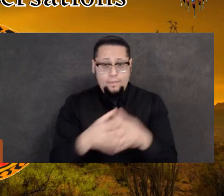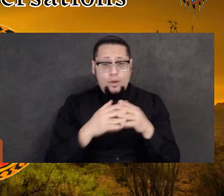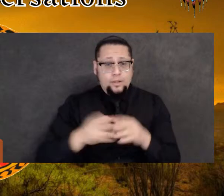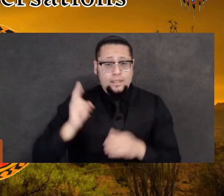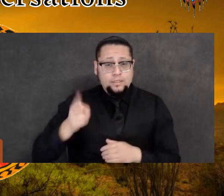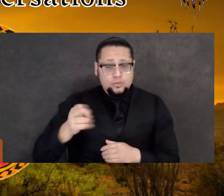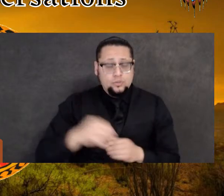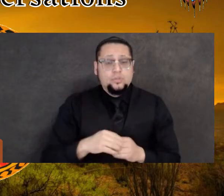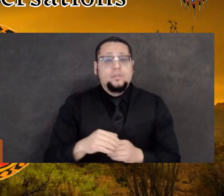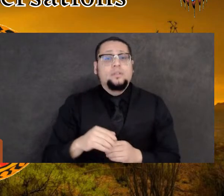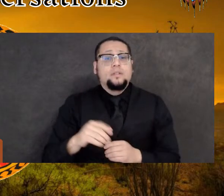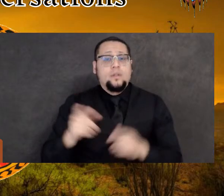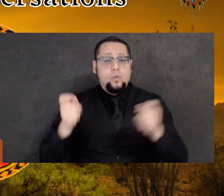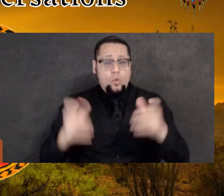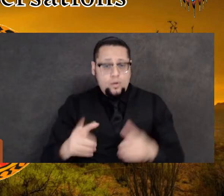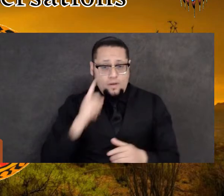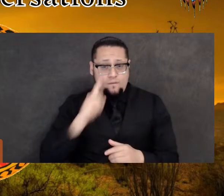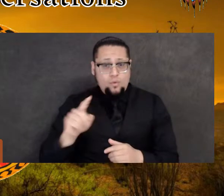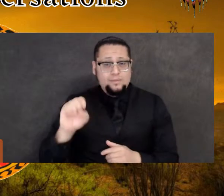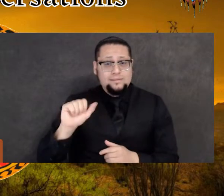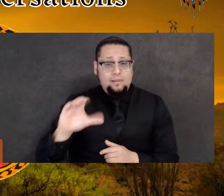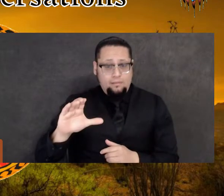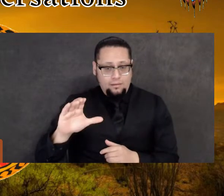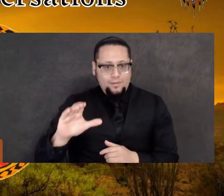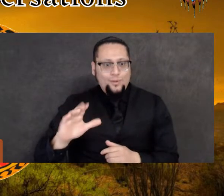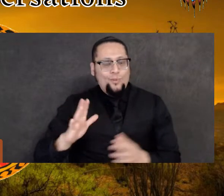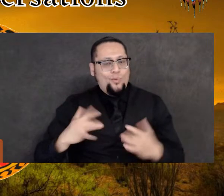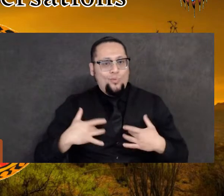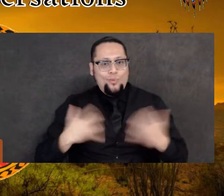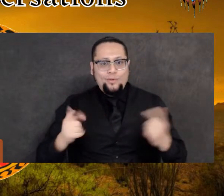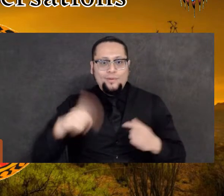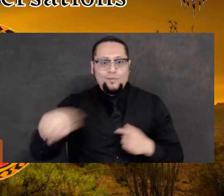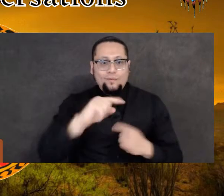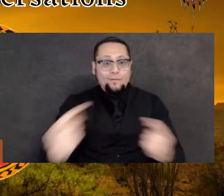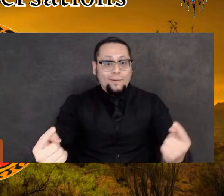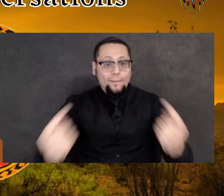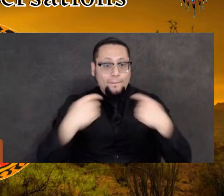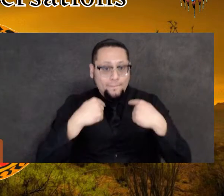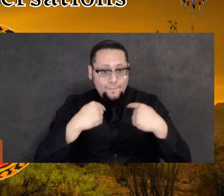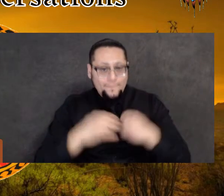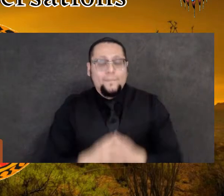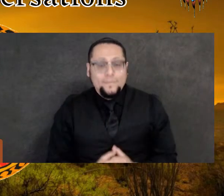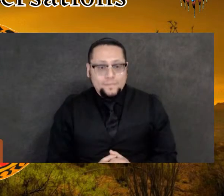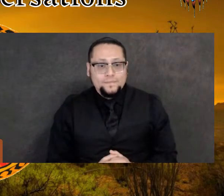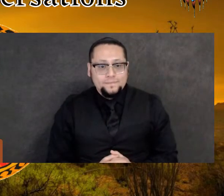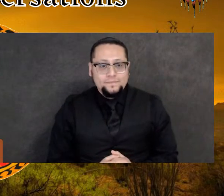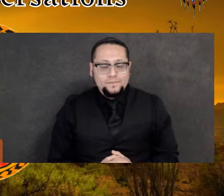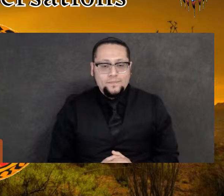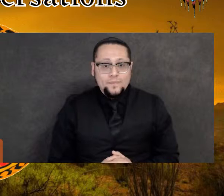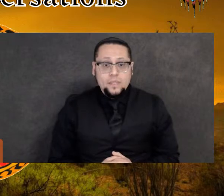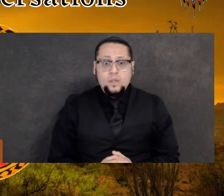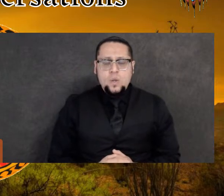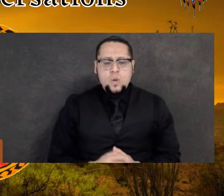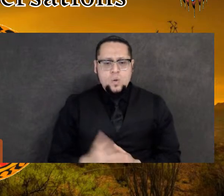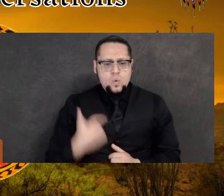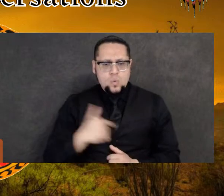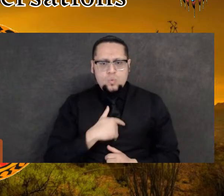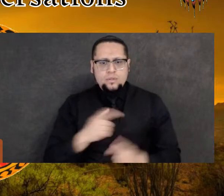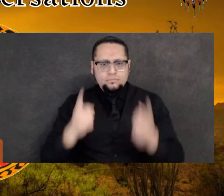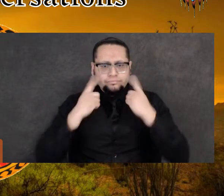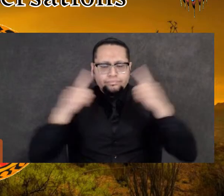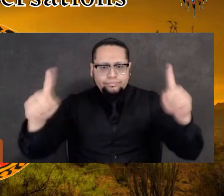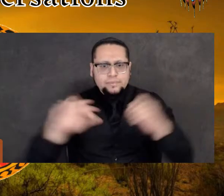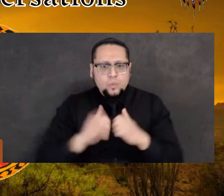San Antonio College. So we're super excited to have you here for this event. And one of the ways we achieve equity is